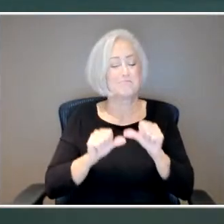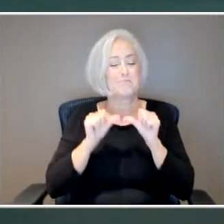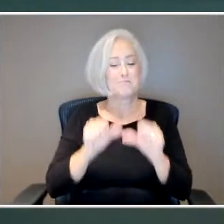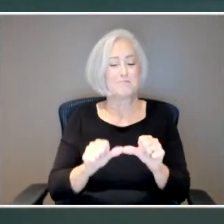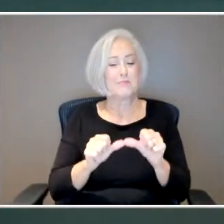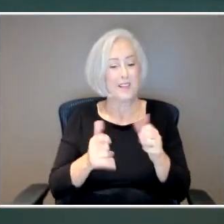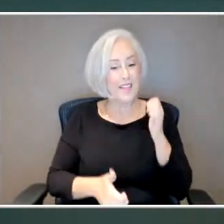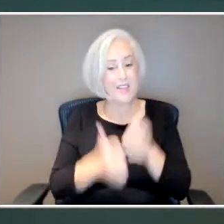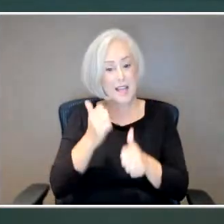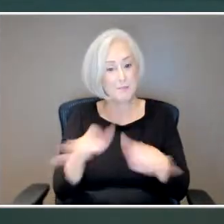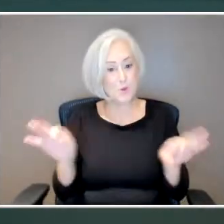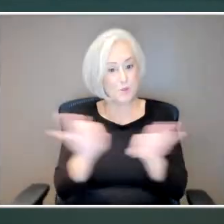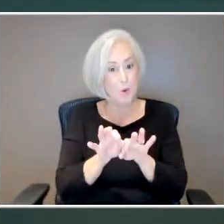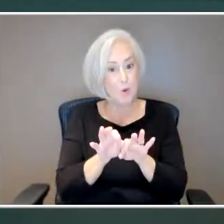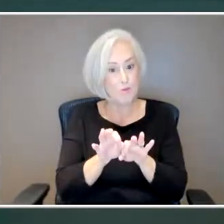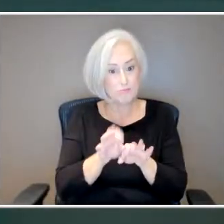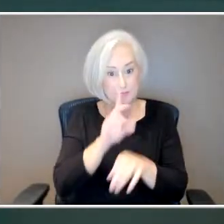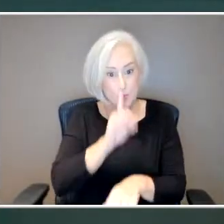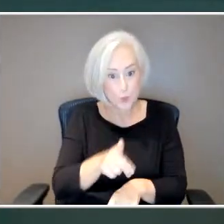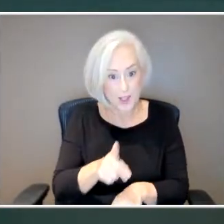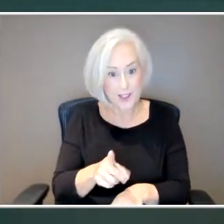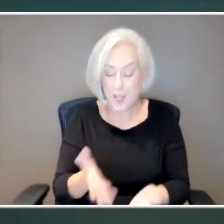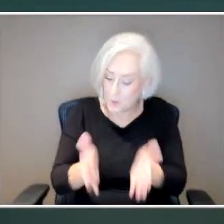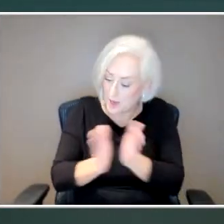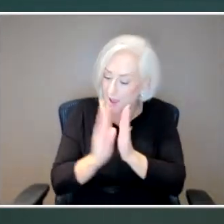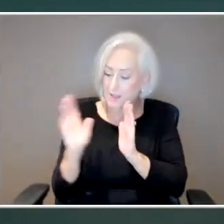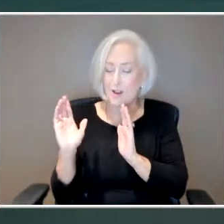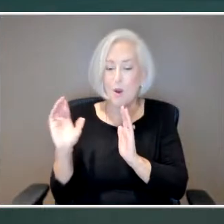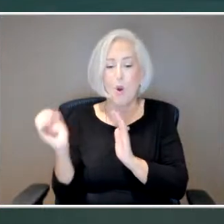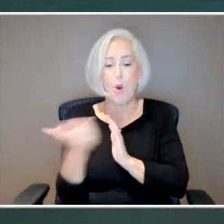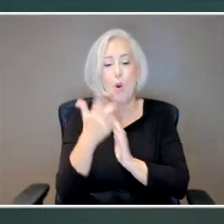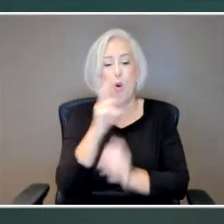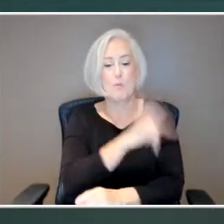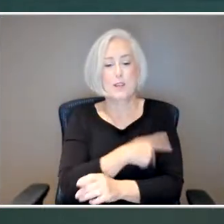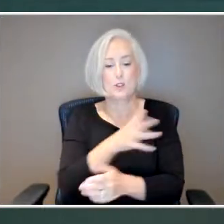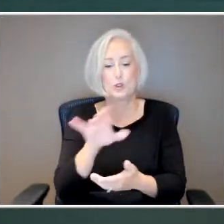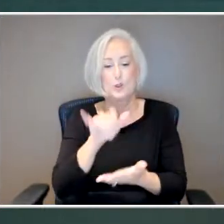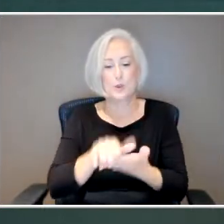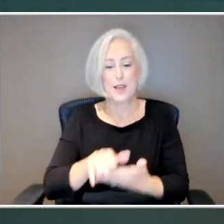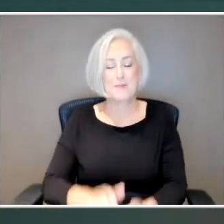And that's what we really ask of all of our patients in this situation. I always